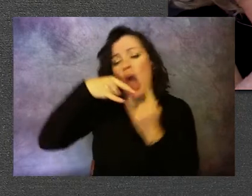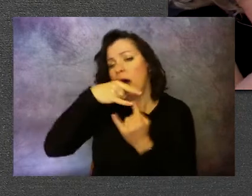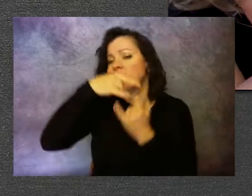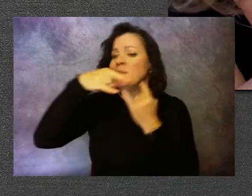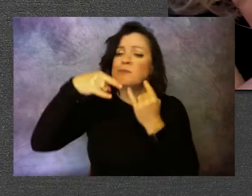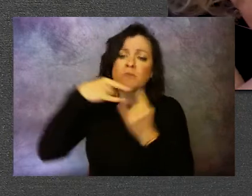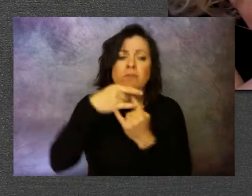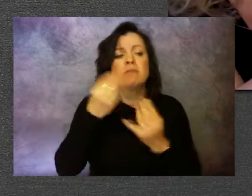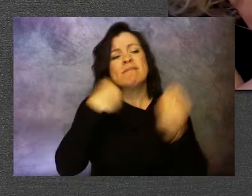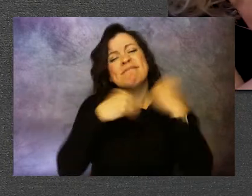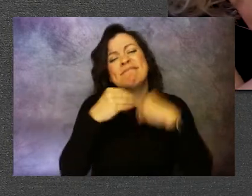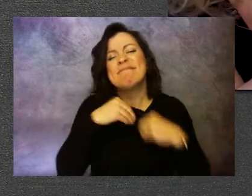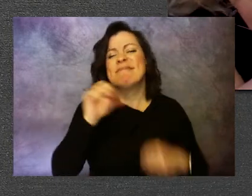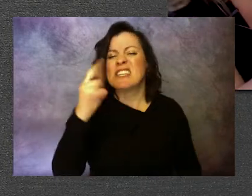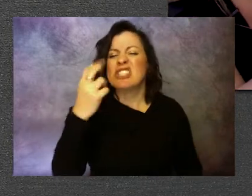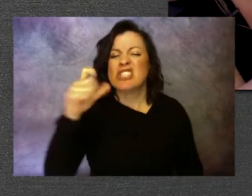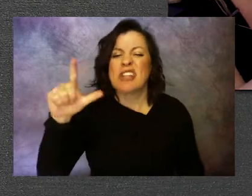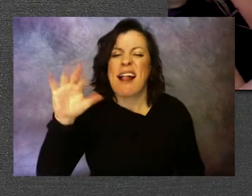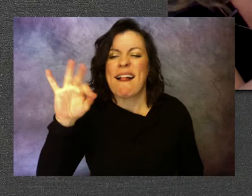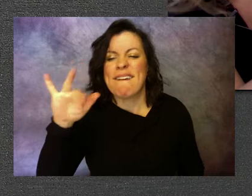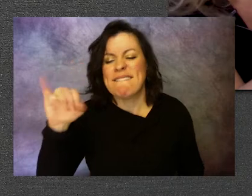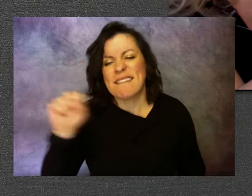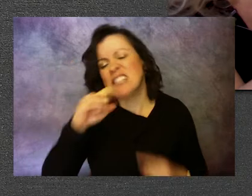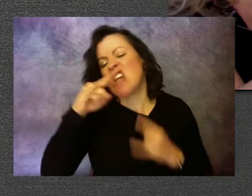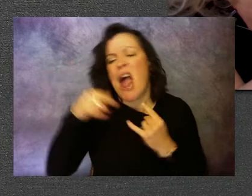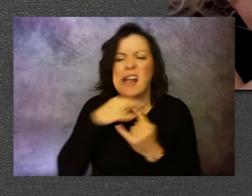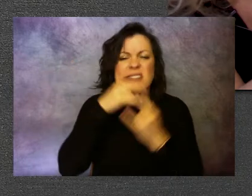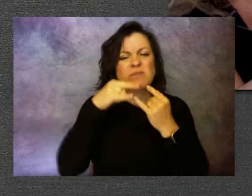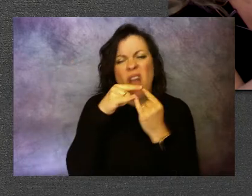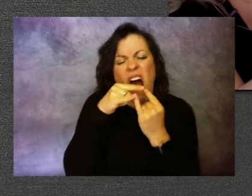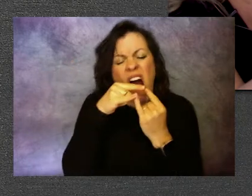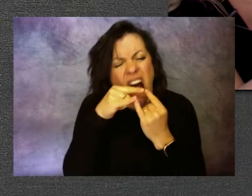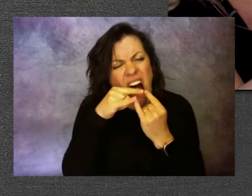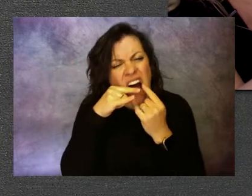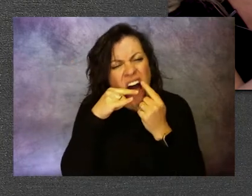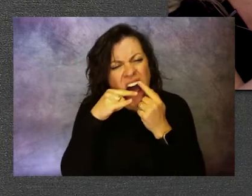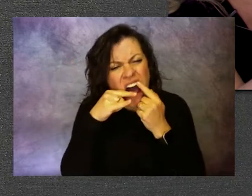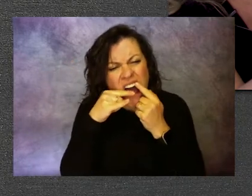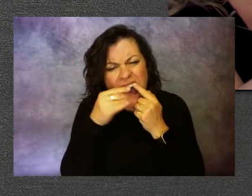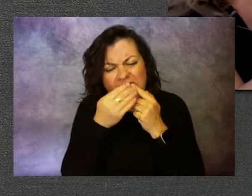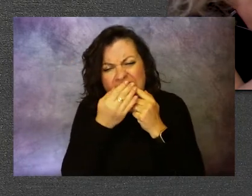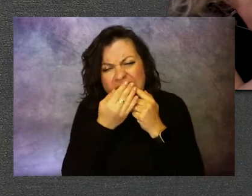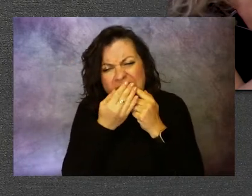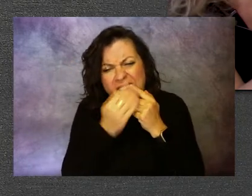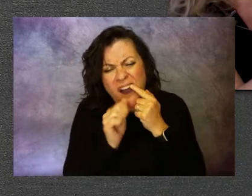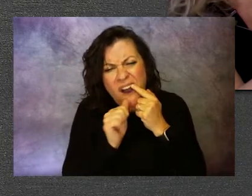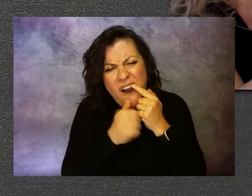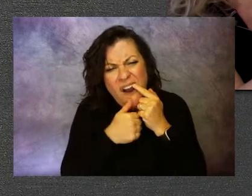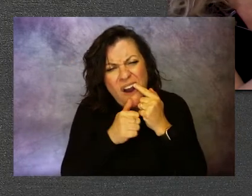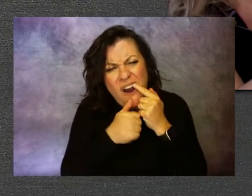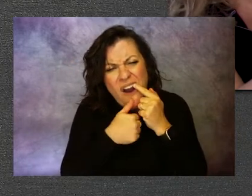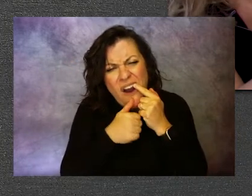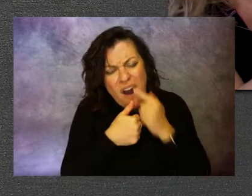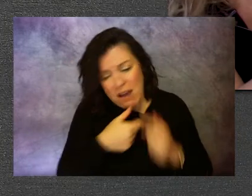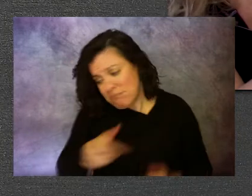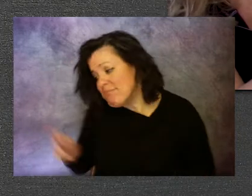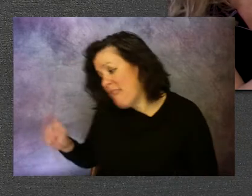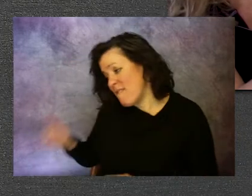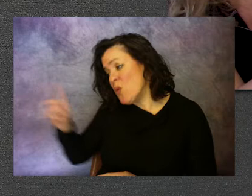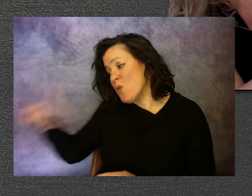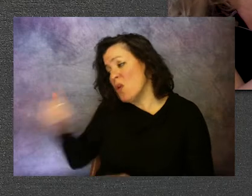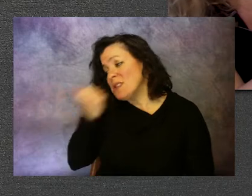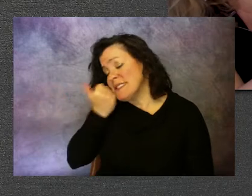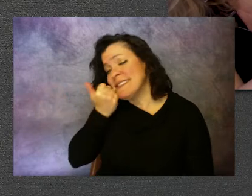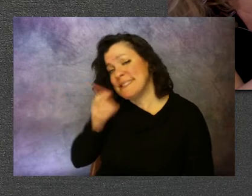"Ow," said Wilbur, "my tusk hurts." "Oh, you'll have to go to the dentist," said